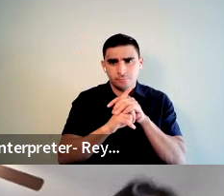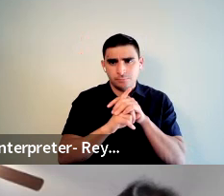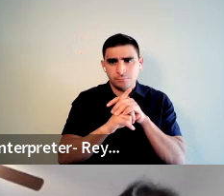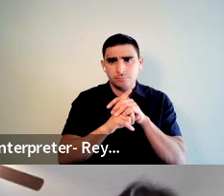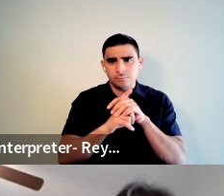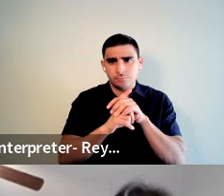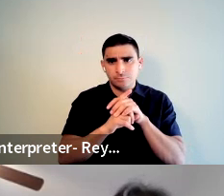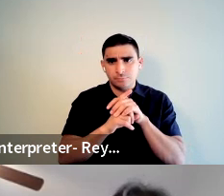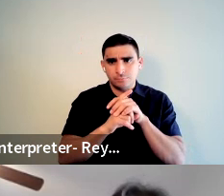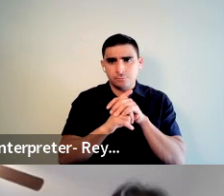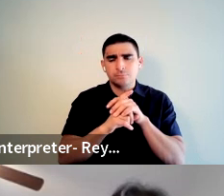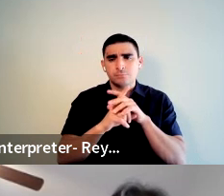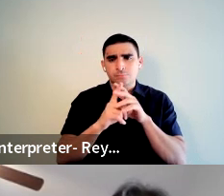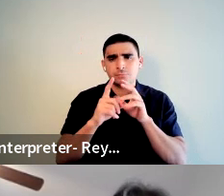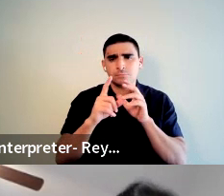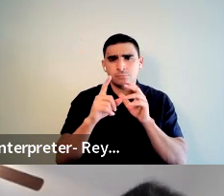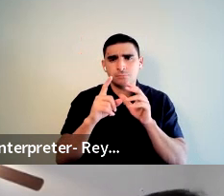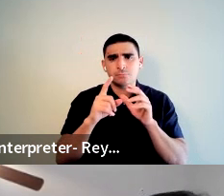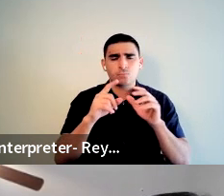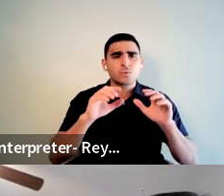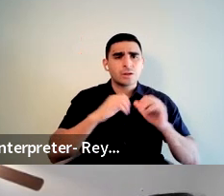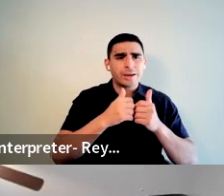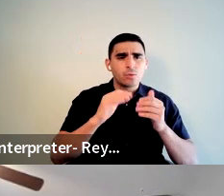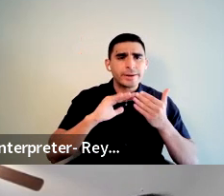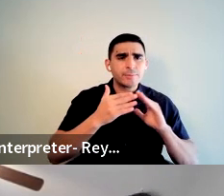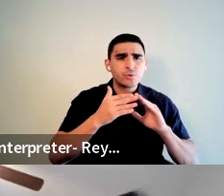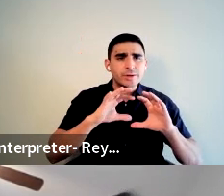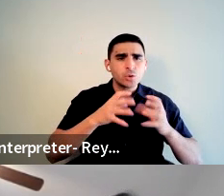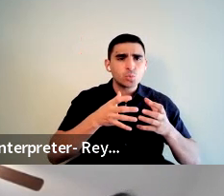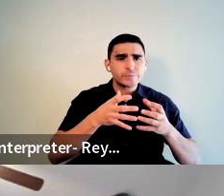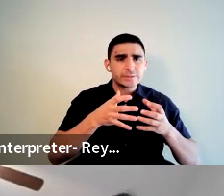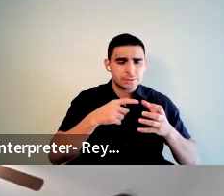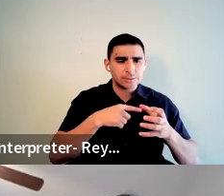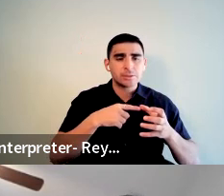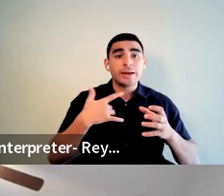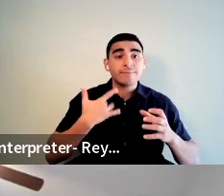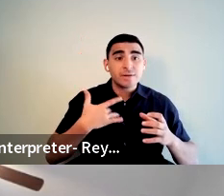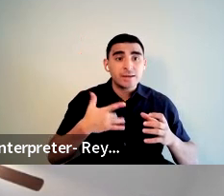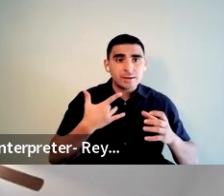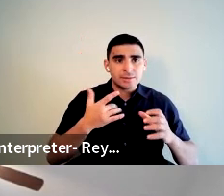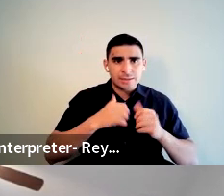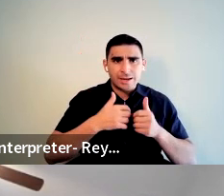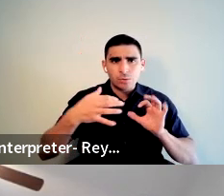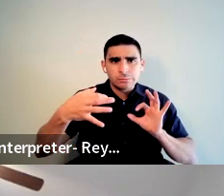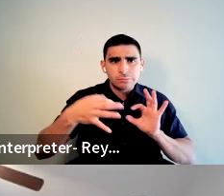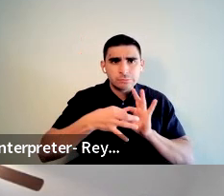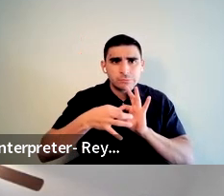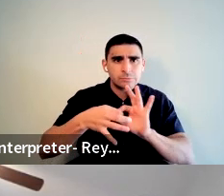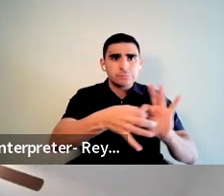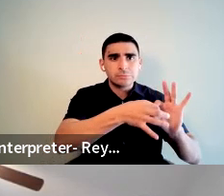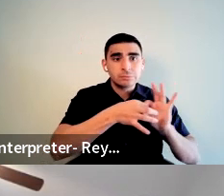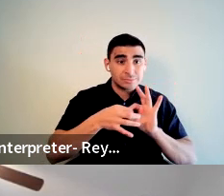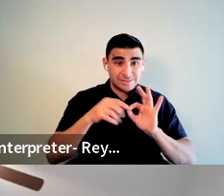ideas is leveraging more of those, community circles and community groups and events that are already happening that really promote healing